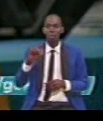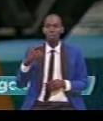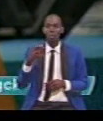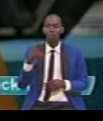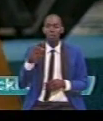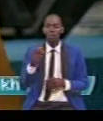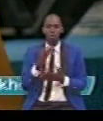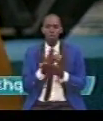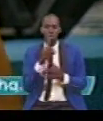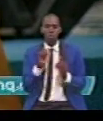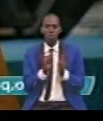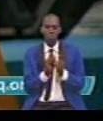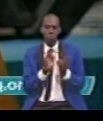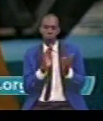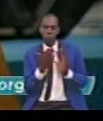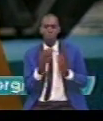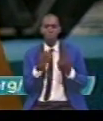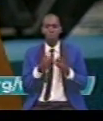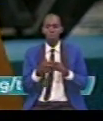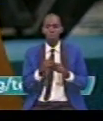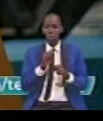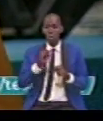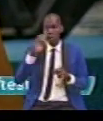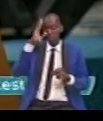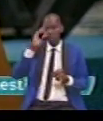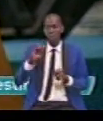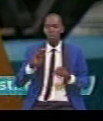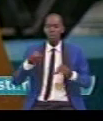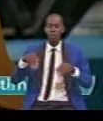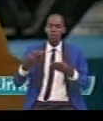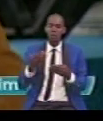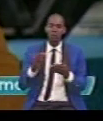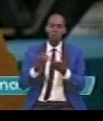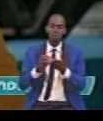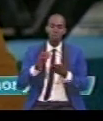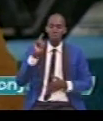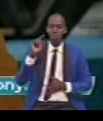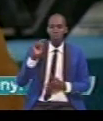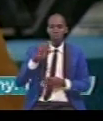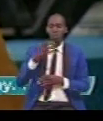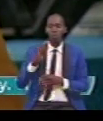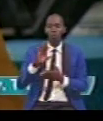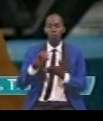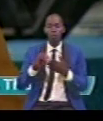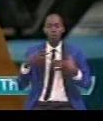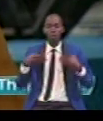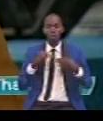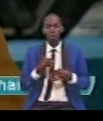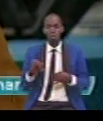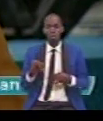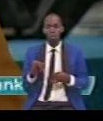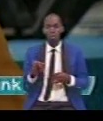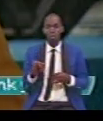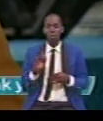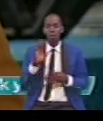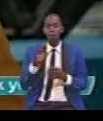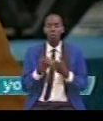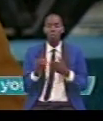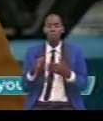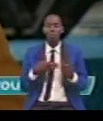similar situation, that was a man, testified of his healing. My healing, my case is the case